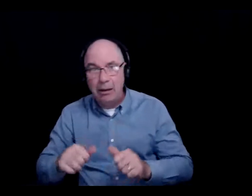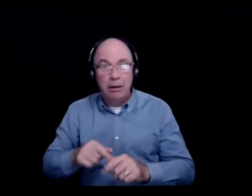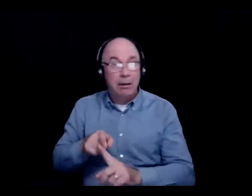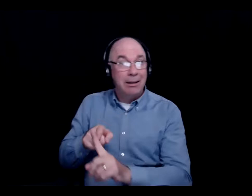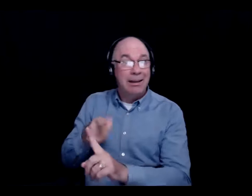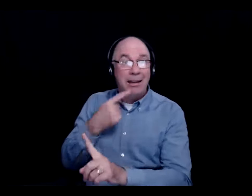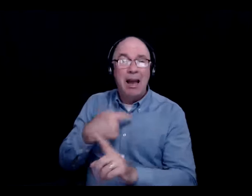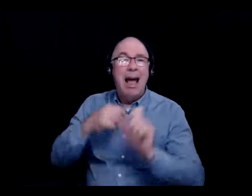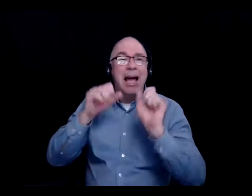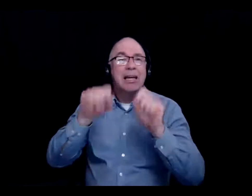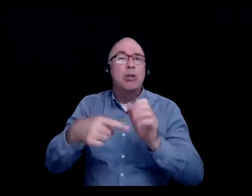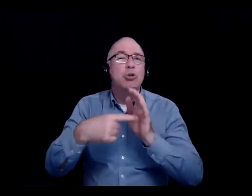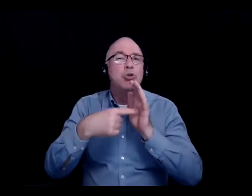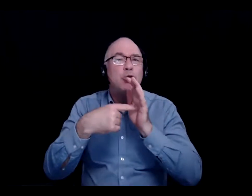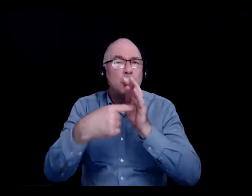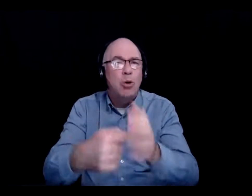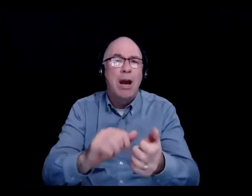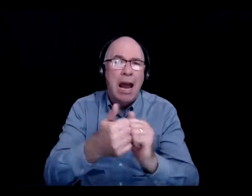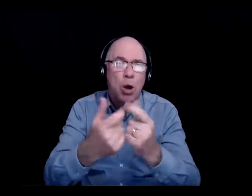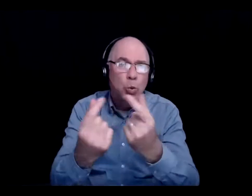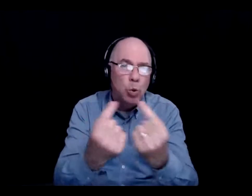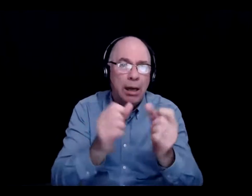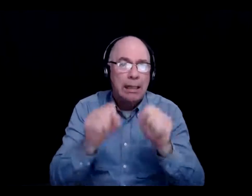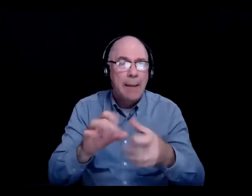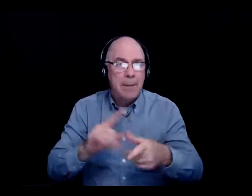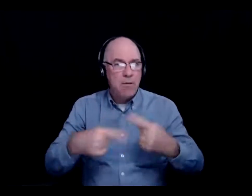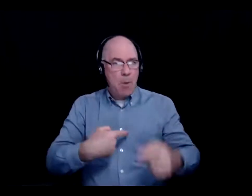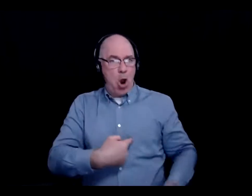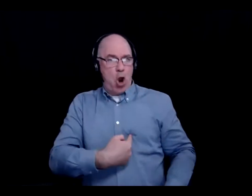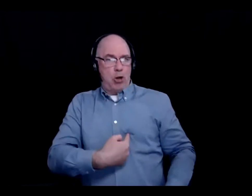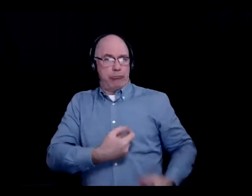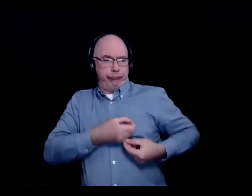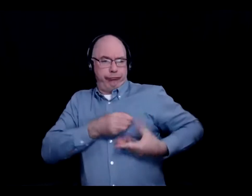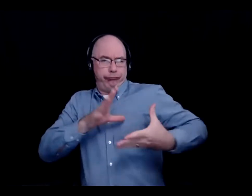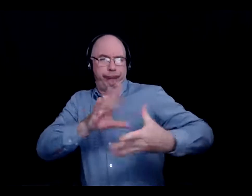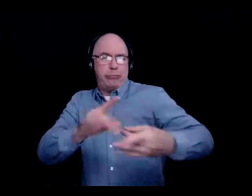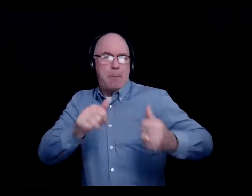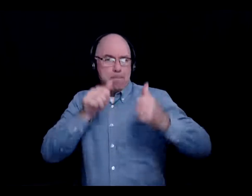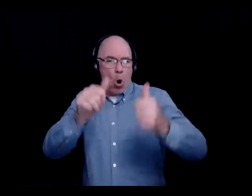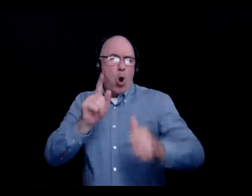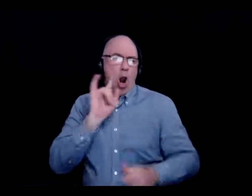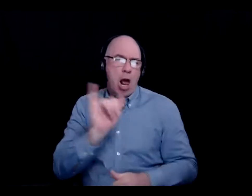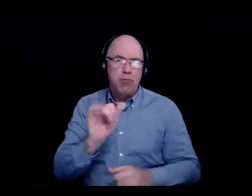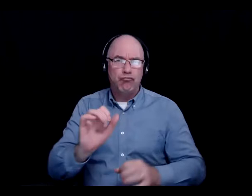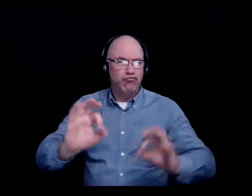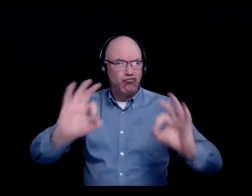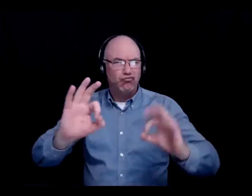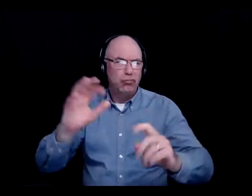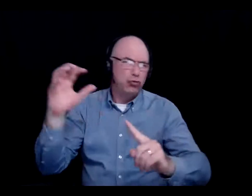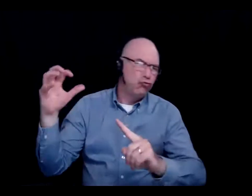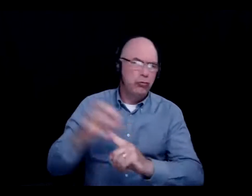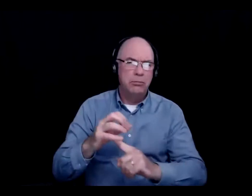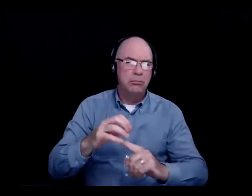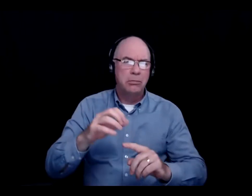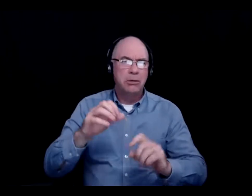how to do this business. I can show you how to message from the heart. I can show you how to post like a rock star. I can show you how to